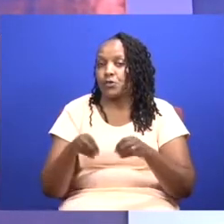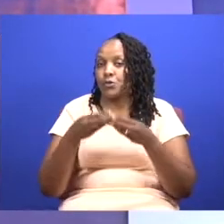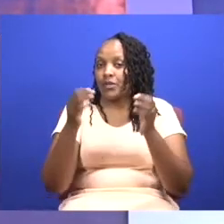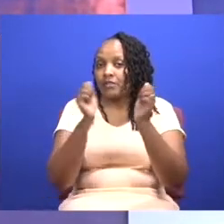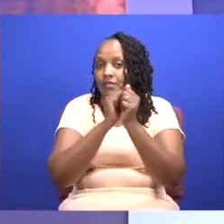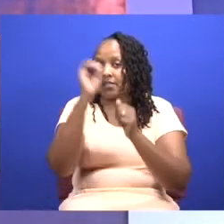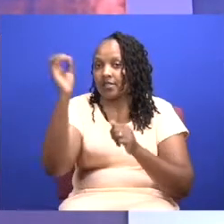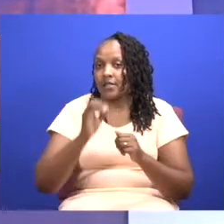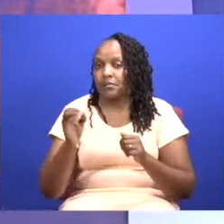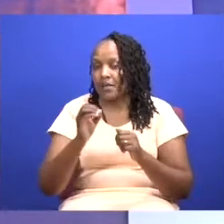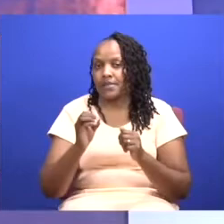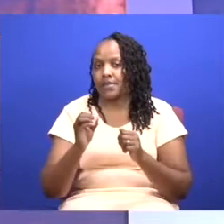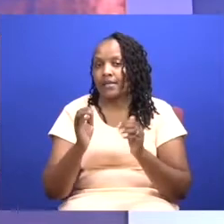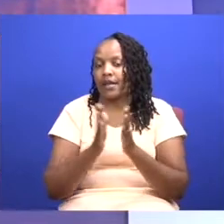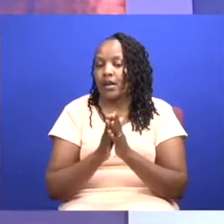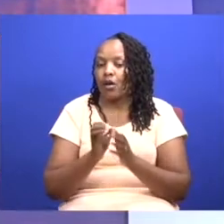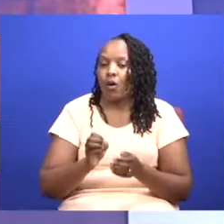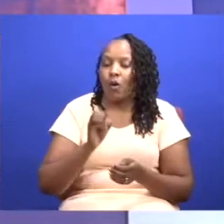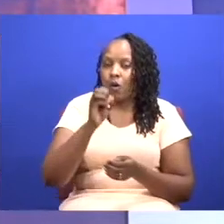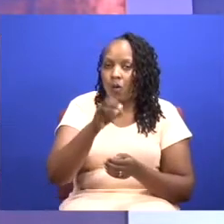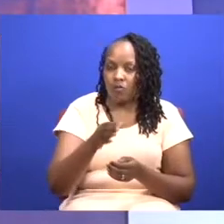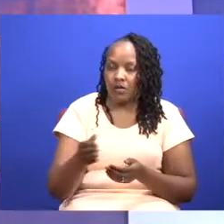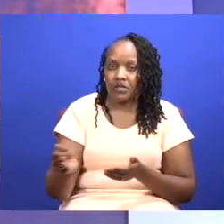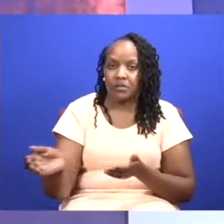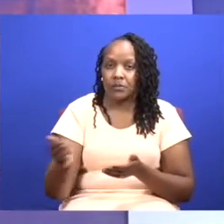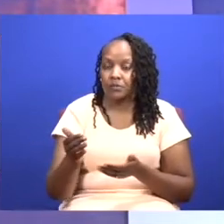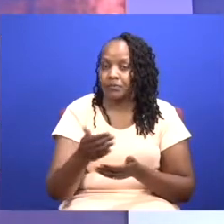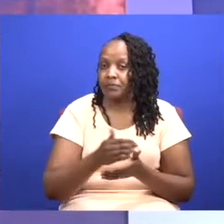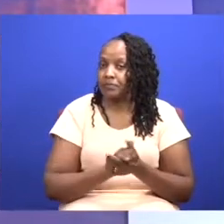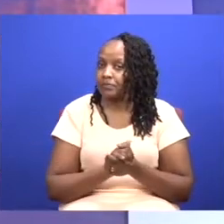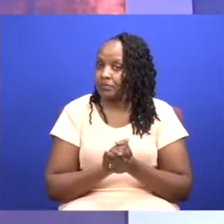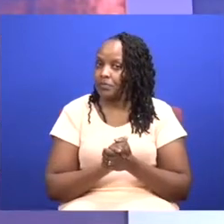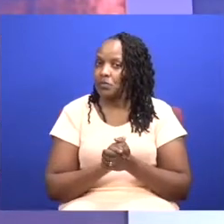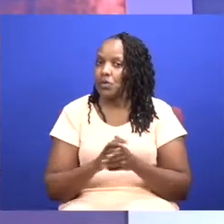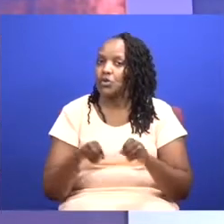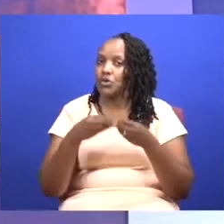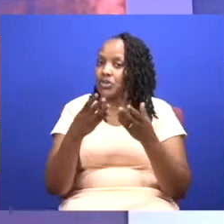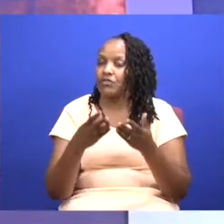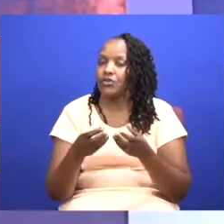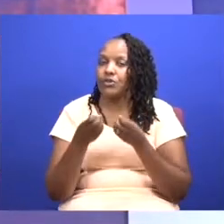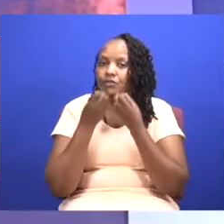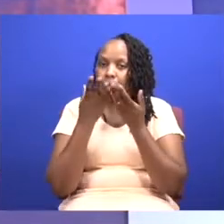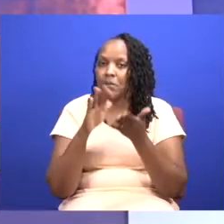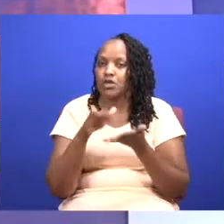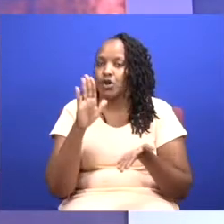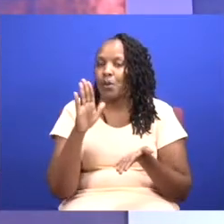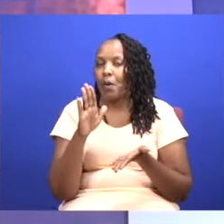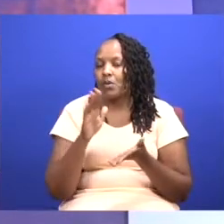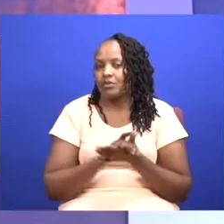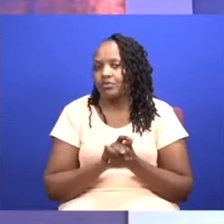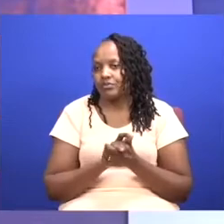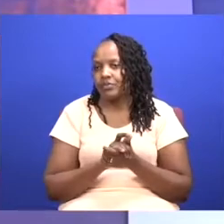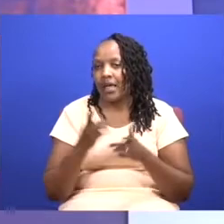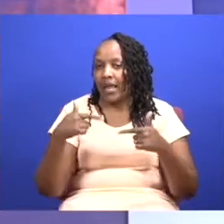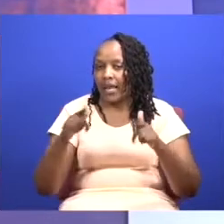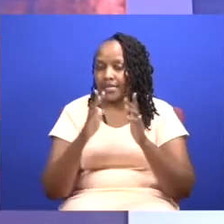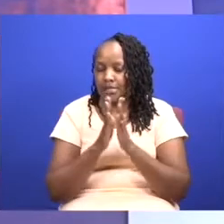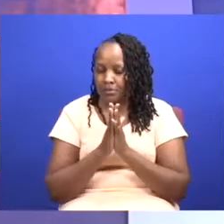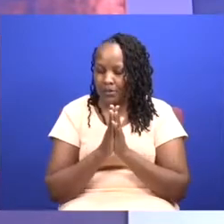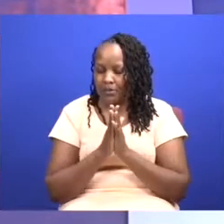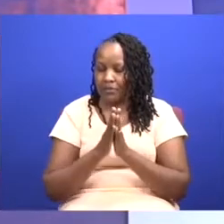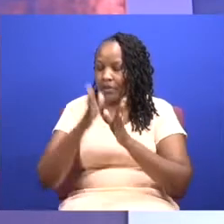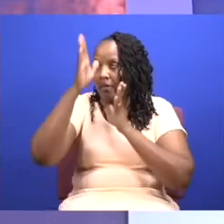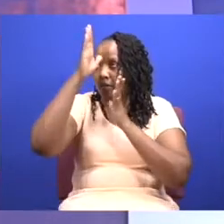and our offerings. And there will be a clip right on the screen to give you instructions on how you're going to give. Before we do that, let's get to